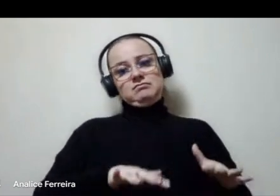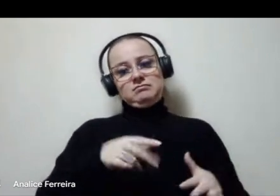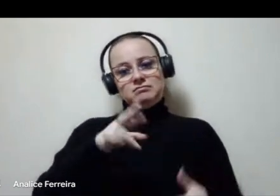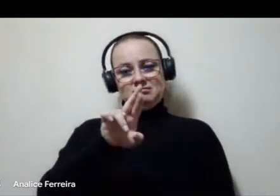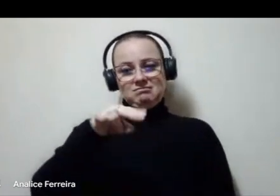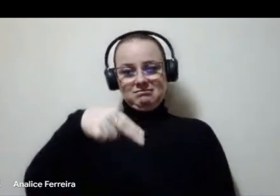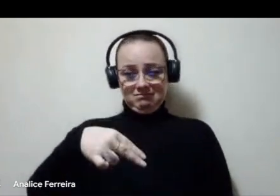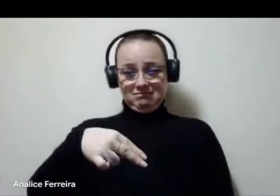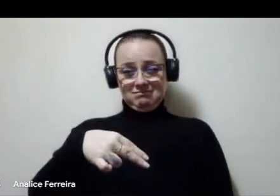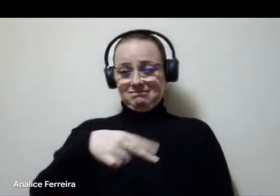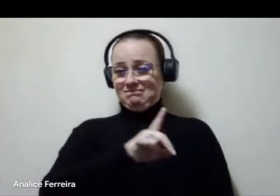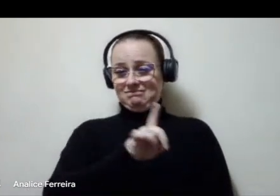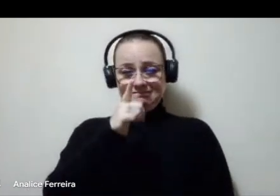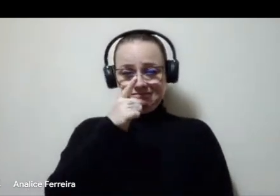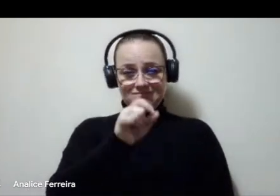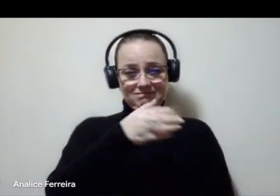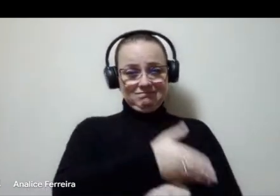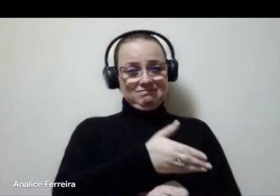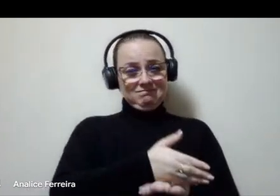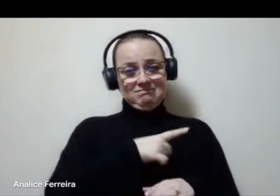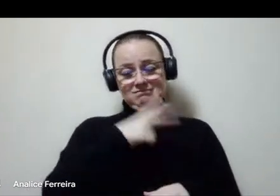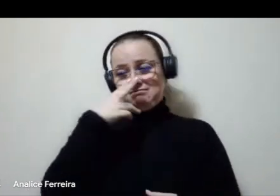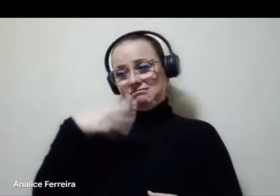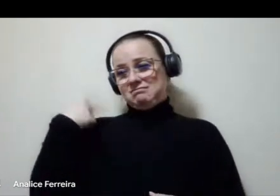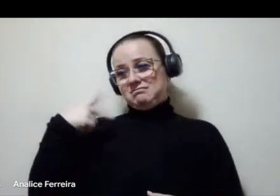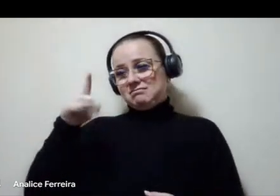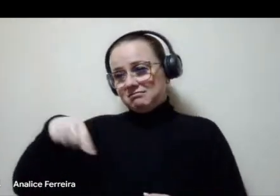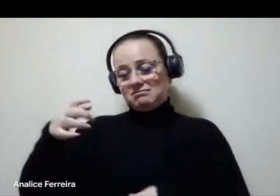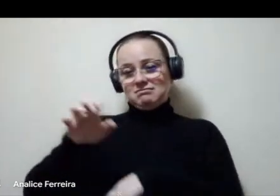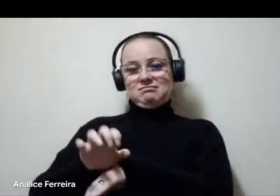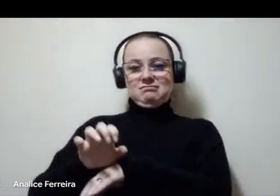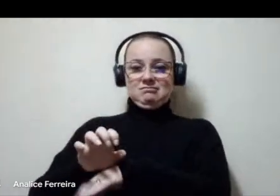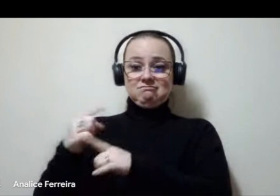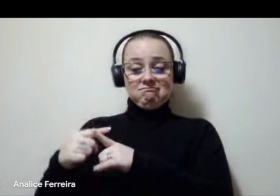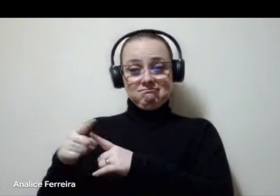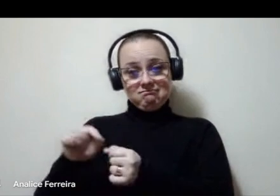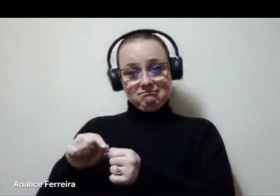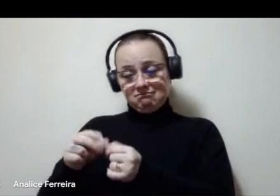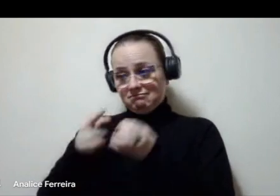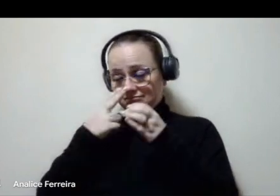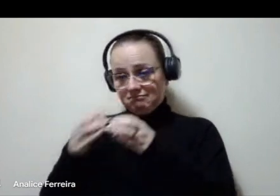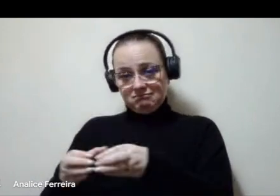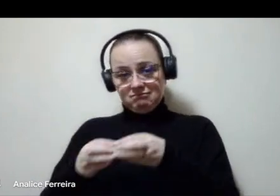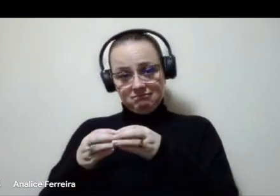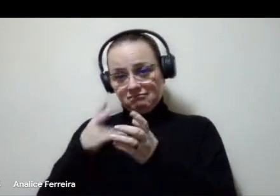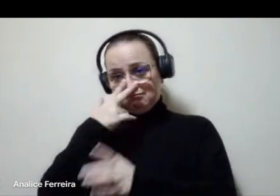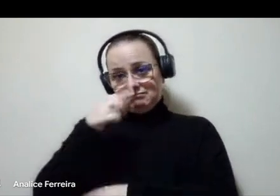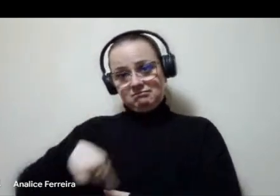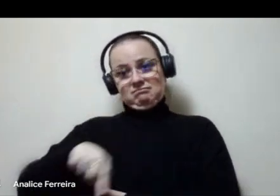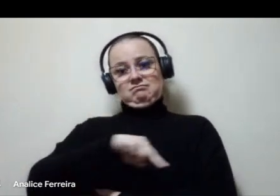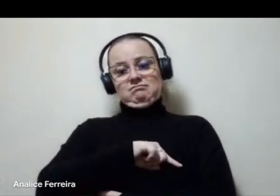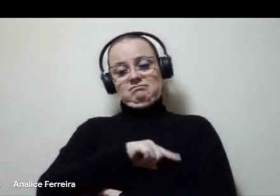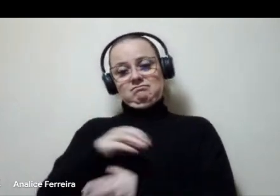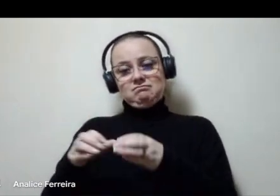acabam not participating, will be Parecerists in other states. Because, to be part of a team like this, to be part of a team